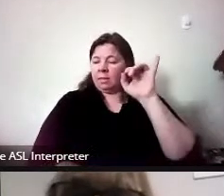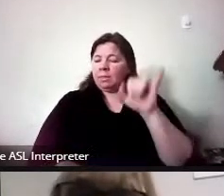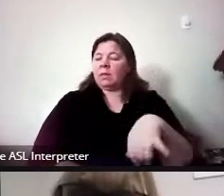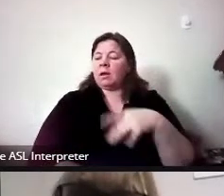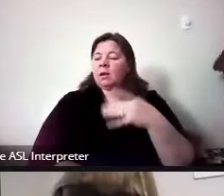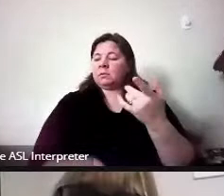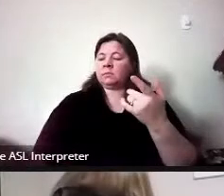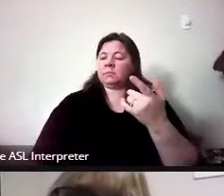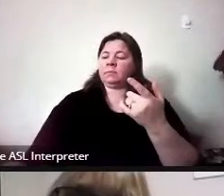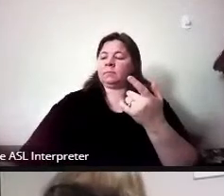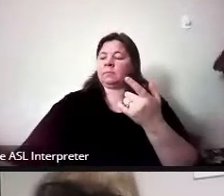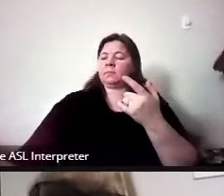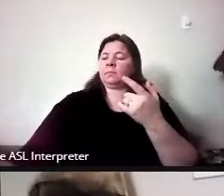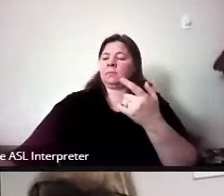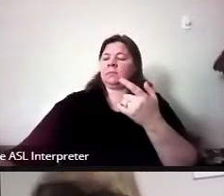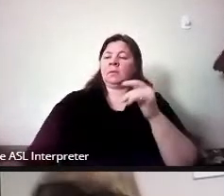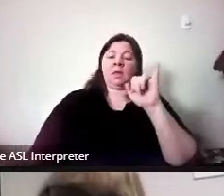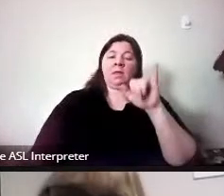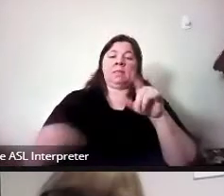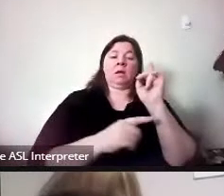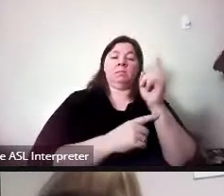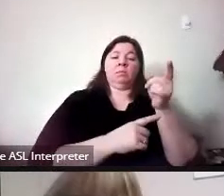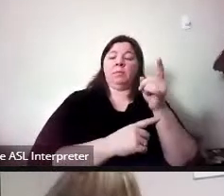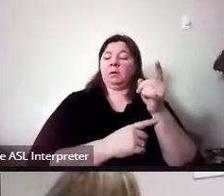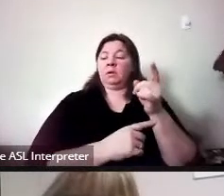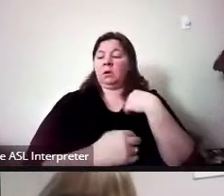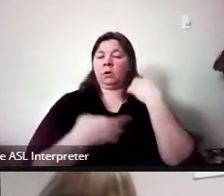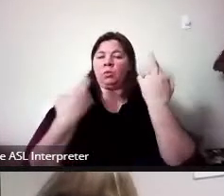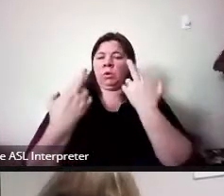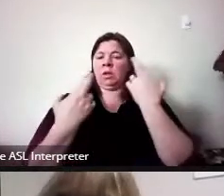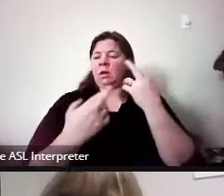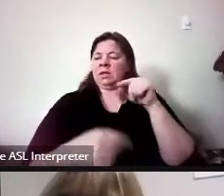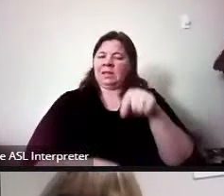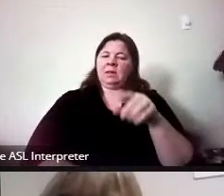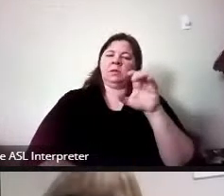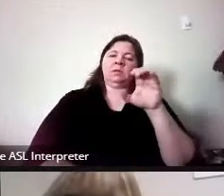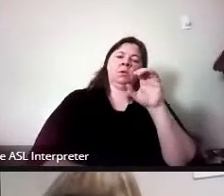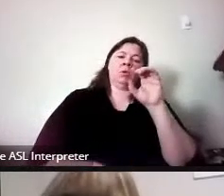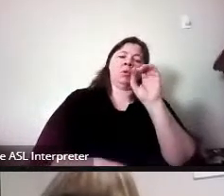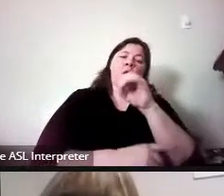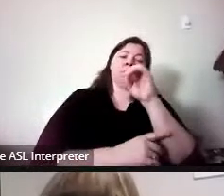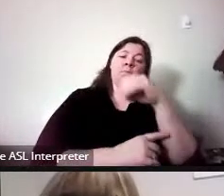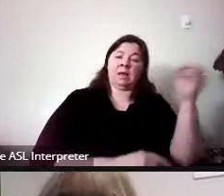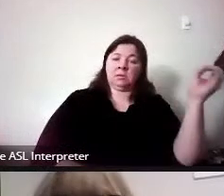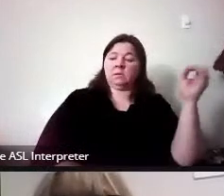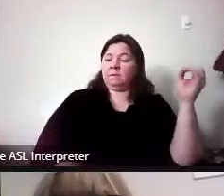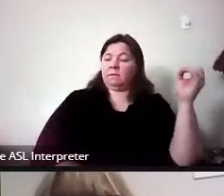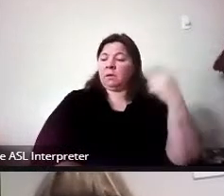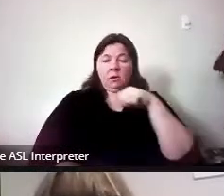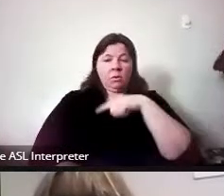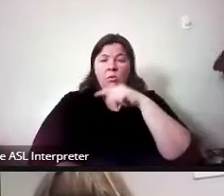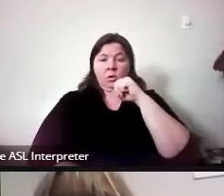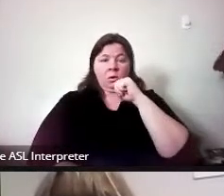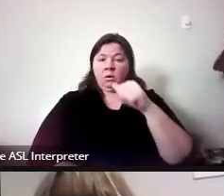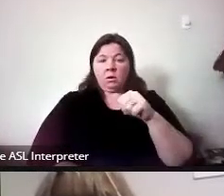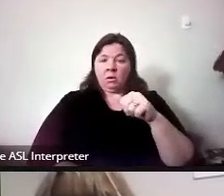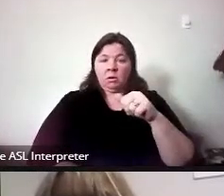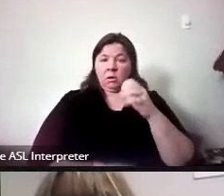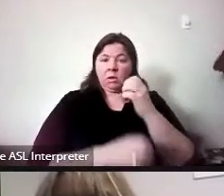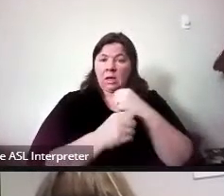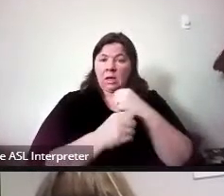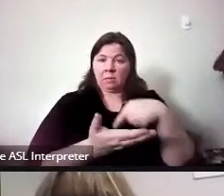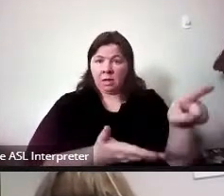Yeah, and at that moment we realized that this is Onpassive. If we are not getting